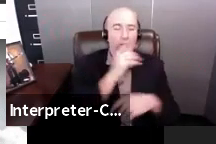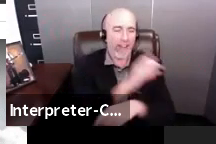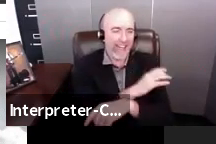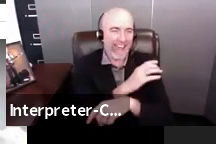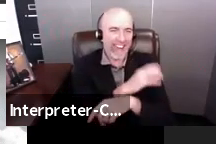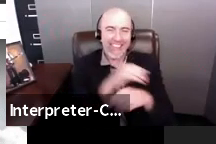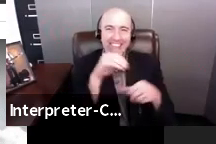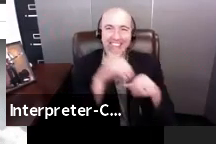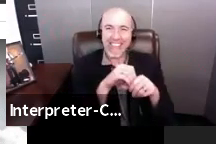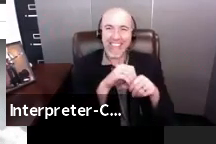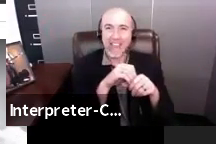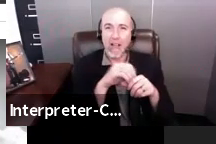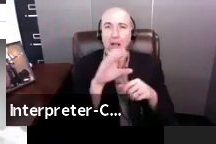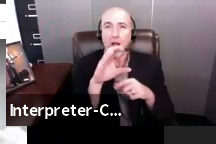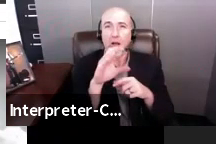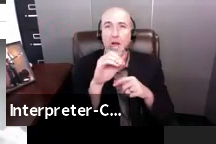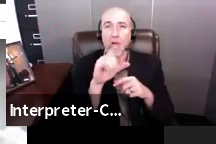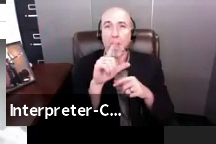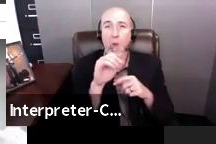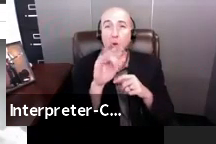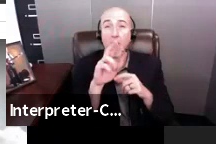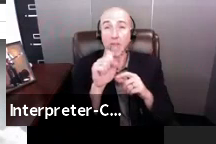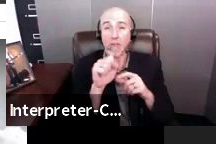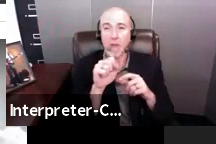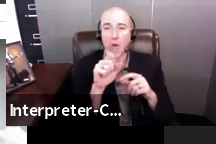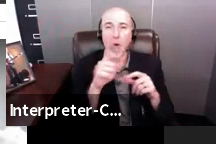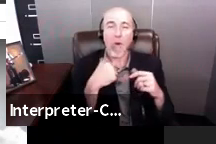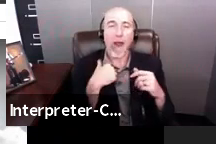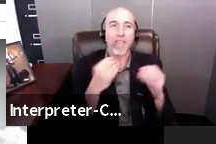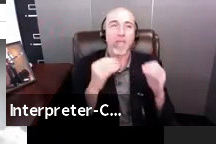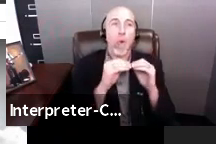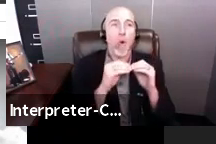in the Colonias. So there's a lot more